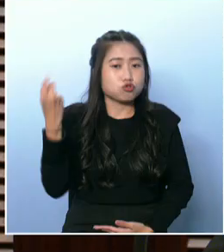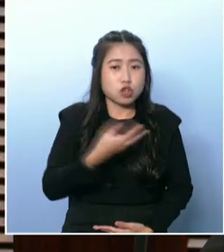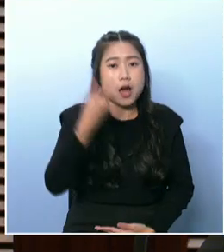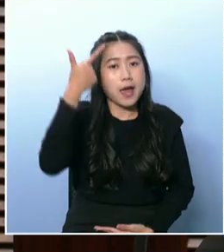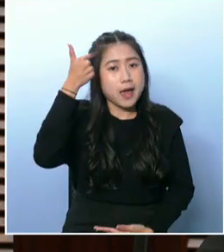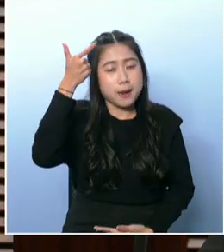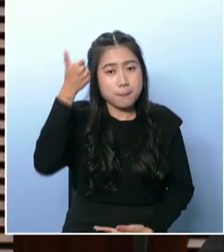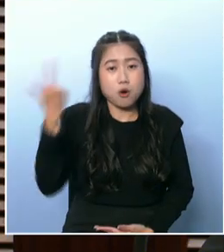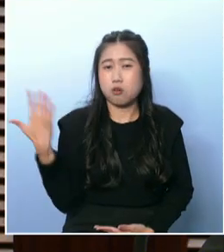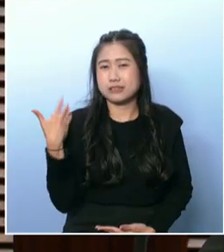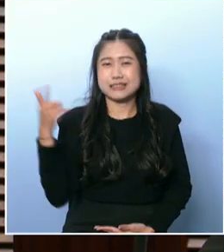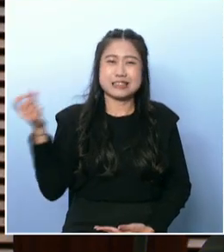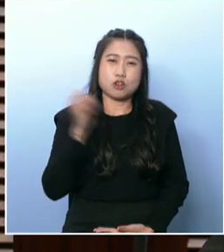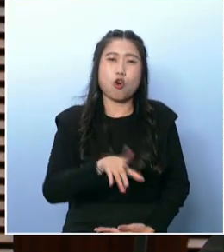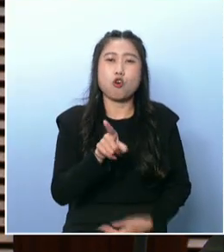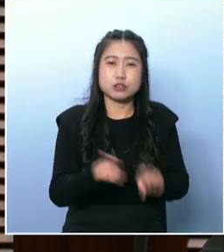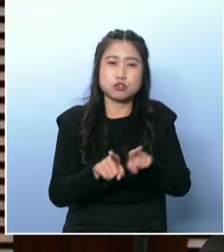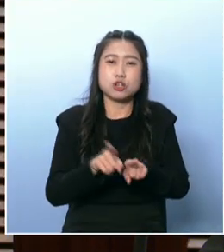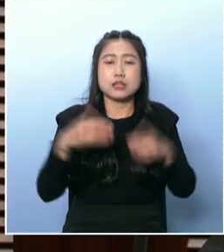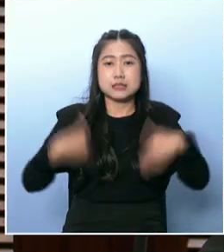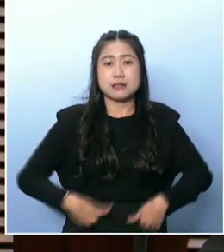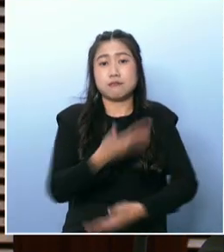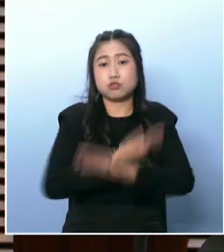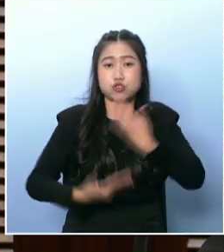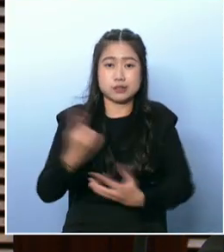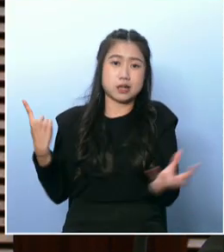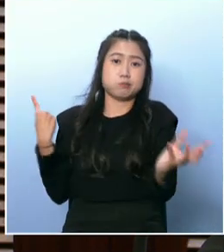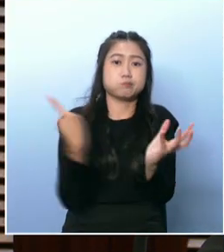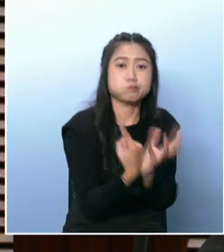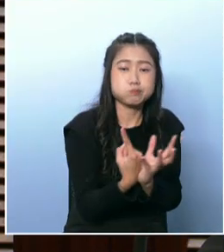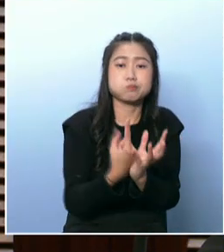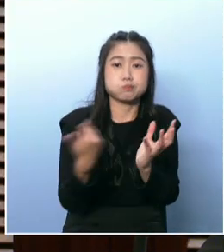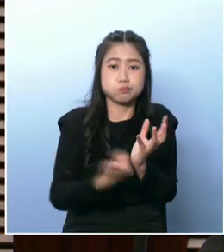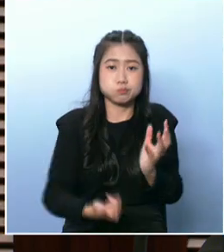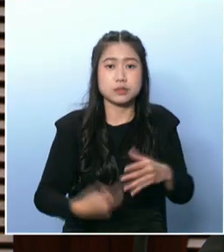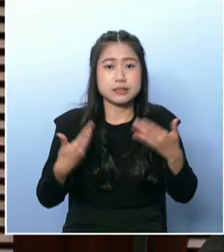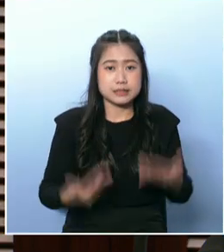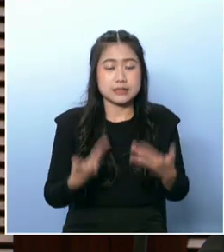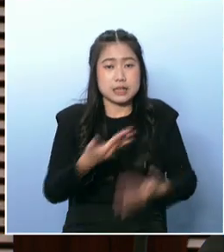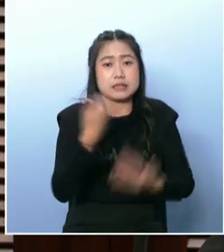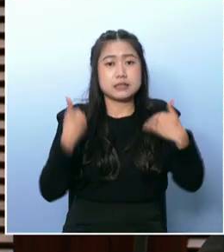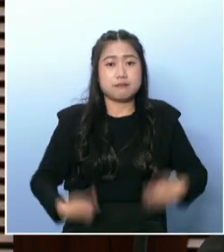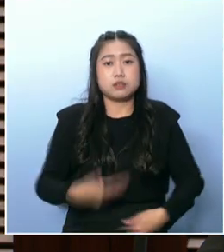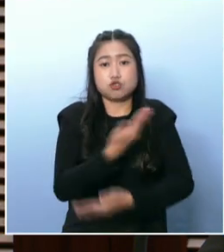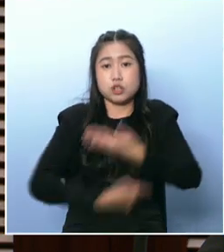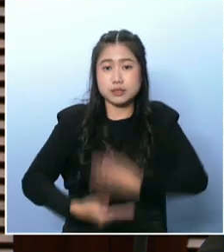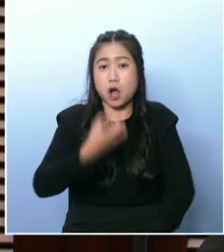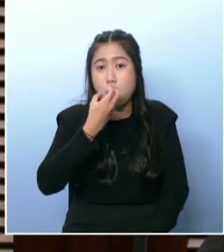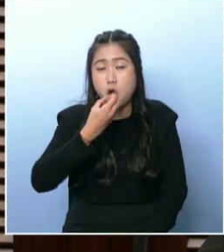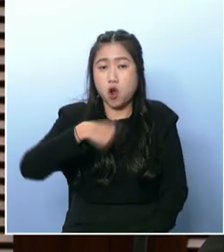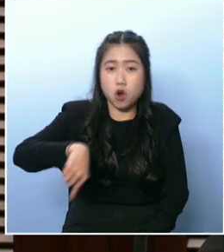commission. He also talked about that the PWDs should participate in this commission.